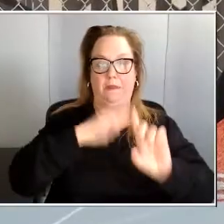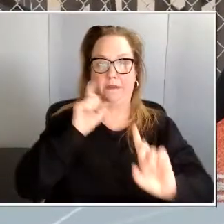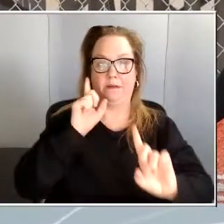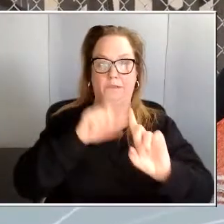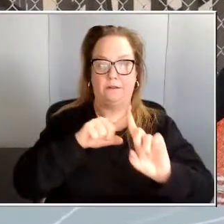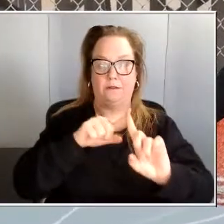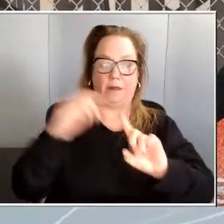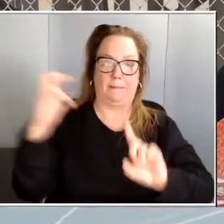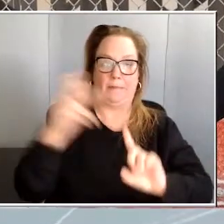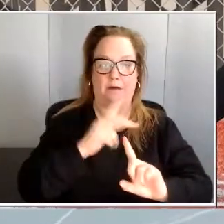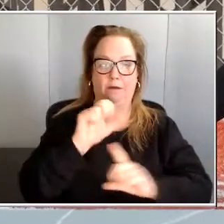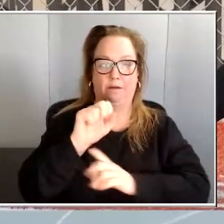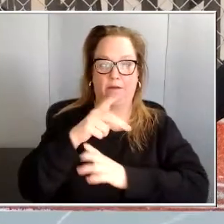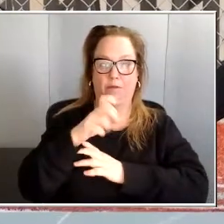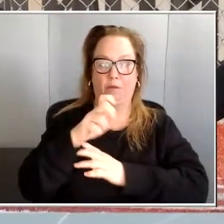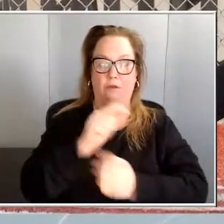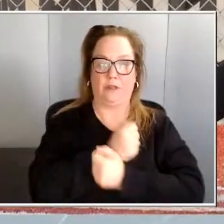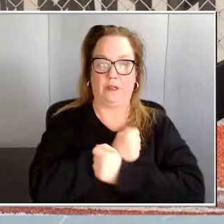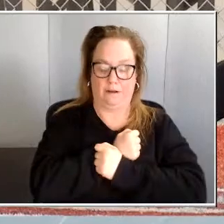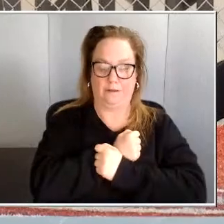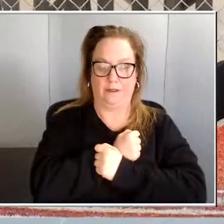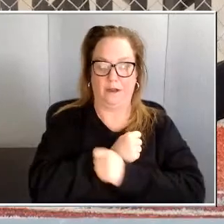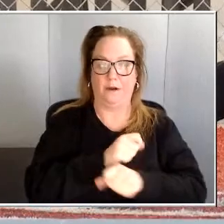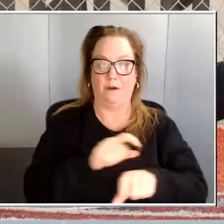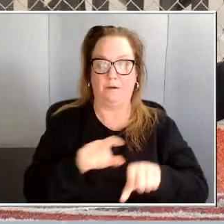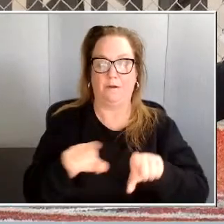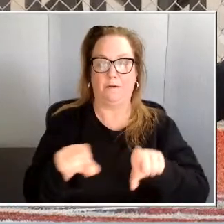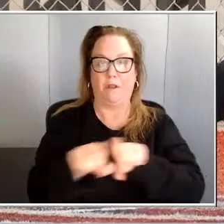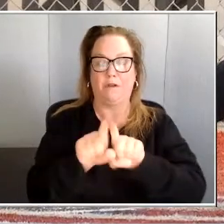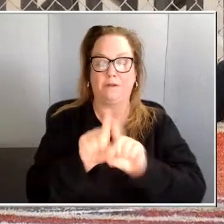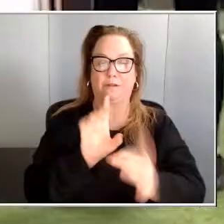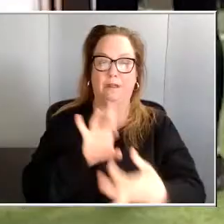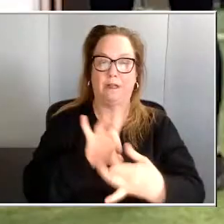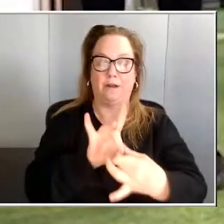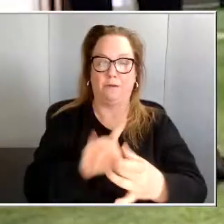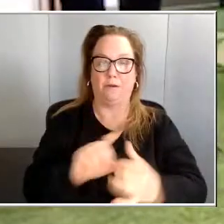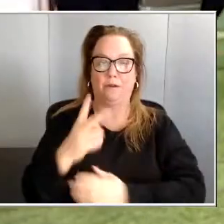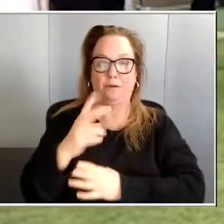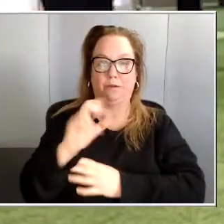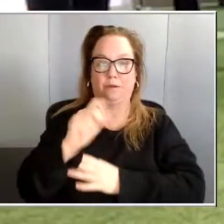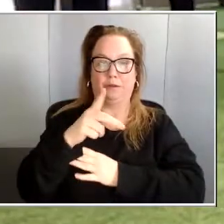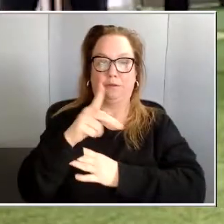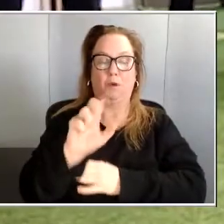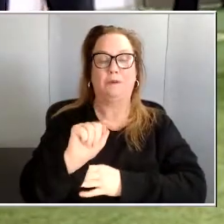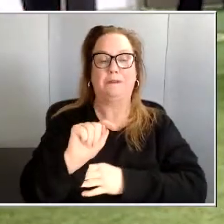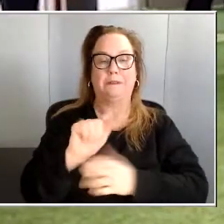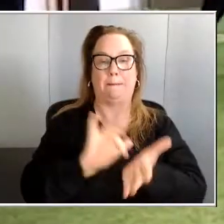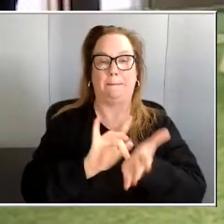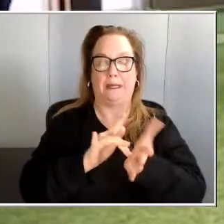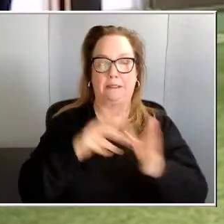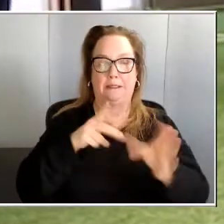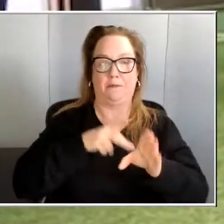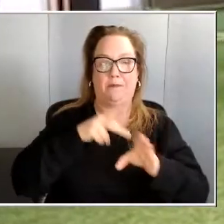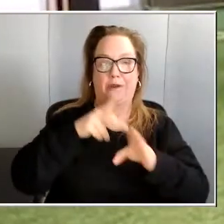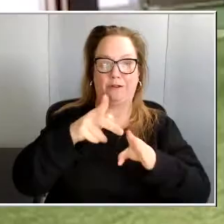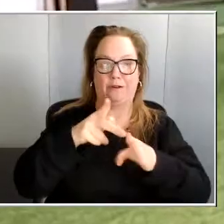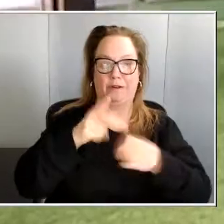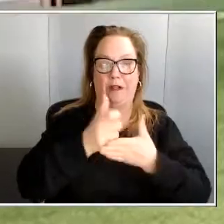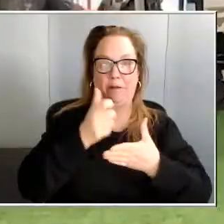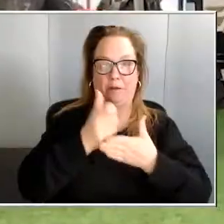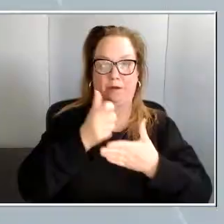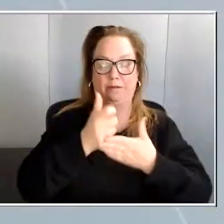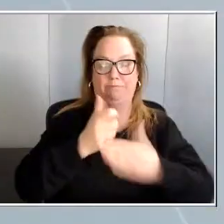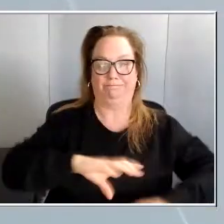she loves. We'll also reunite her with two sports medicine professionals who helped her achieve her goals.